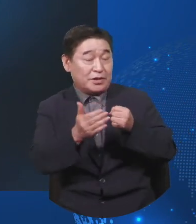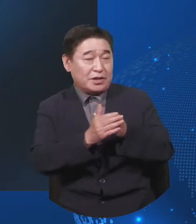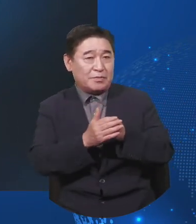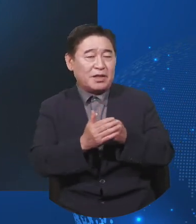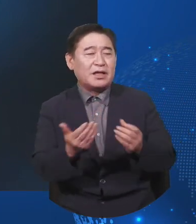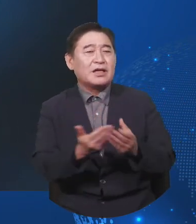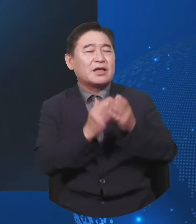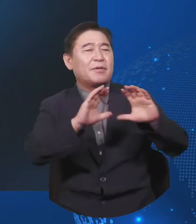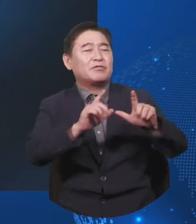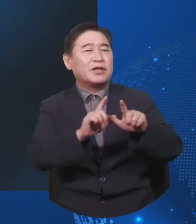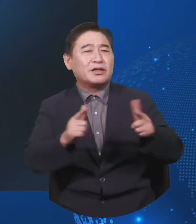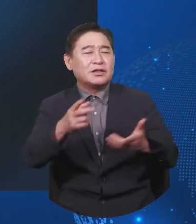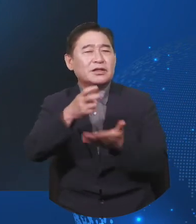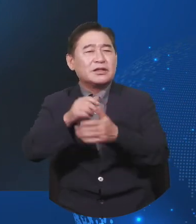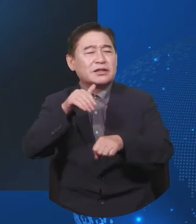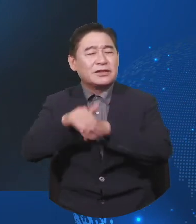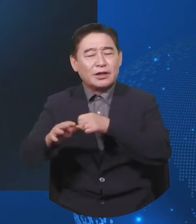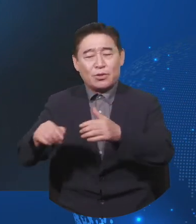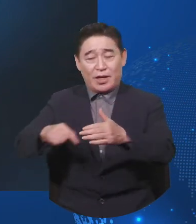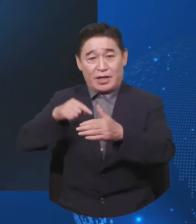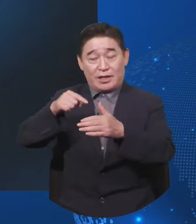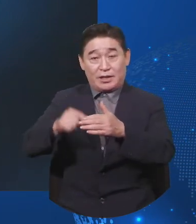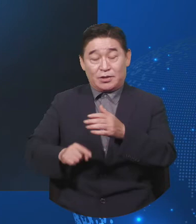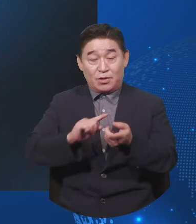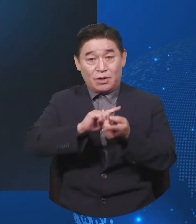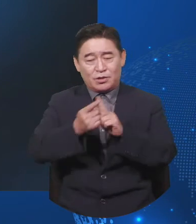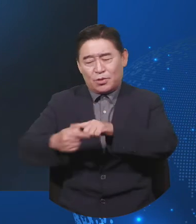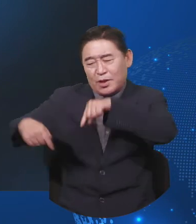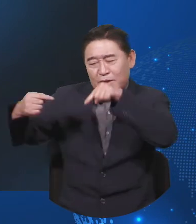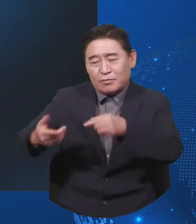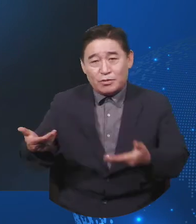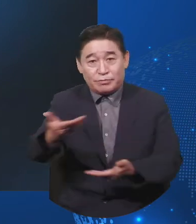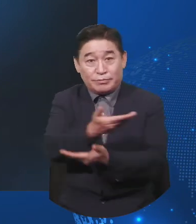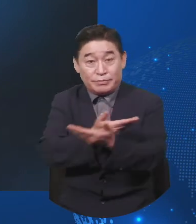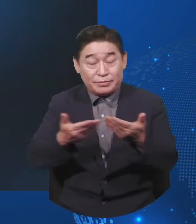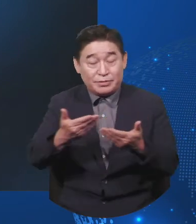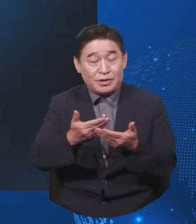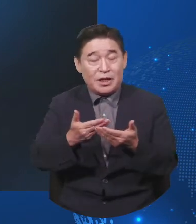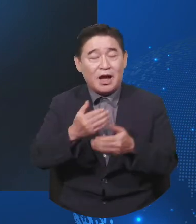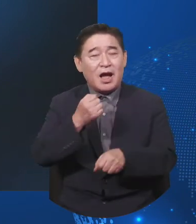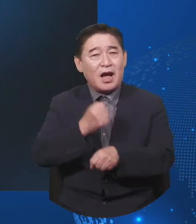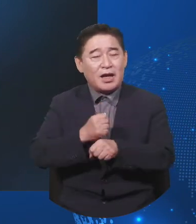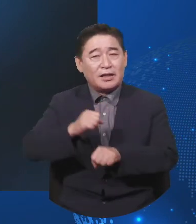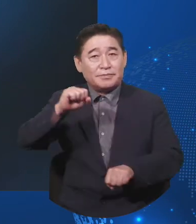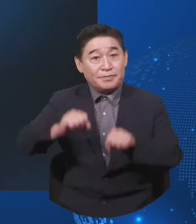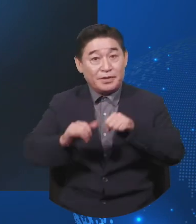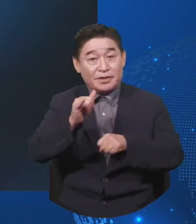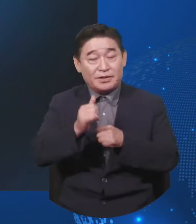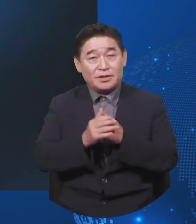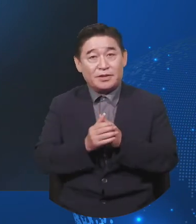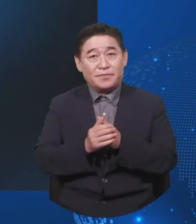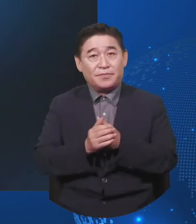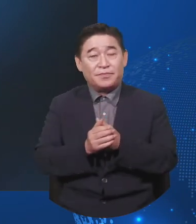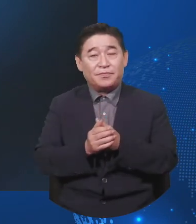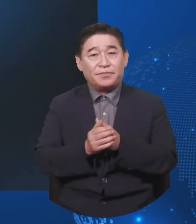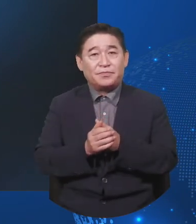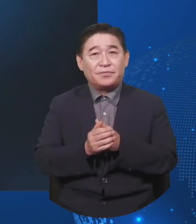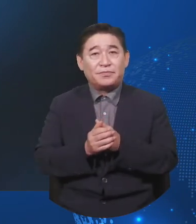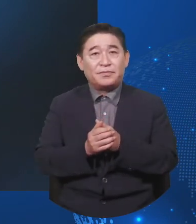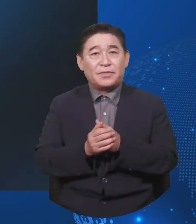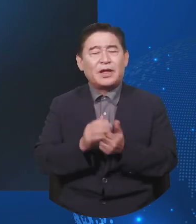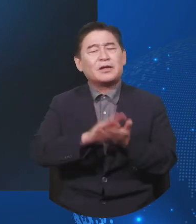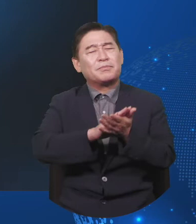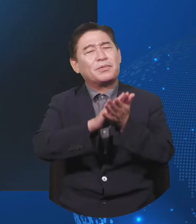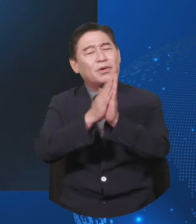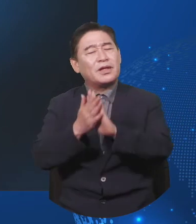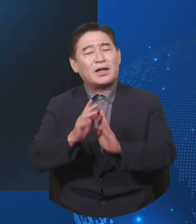to coordinate and formalize South-South cooperation. This is a trend. However, different countries